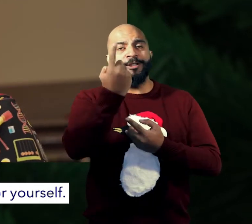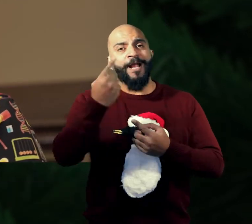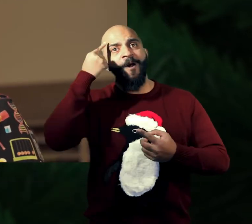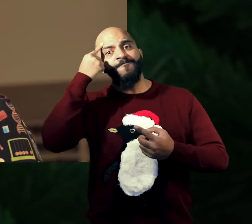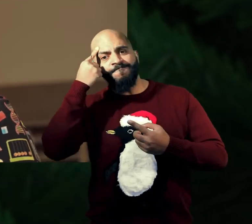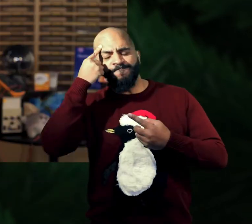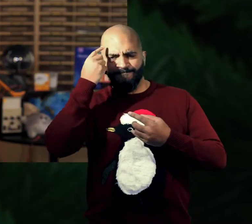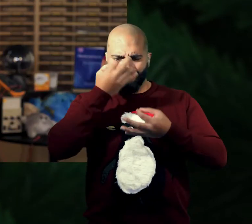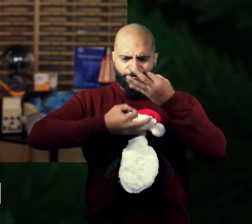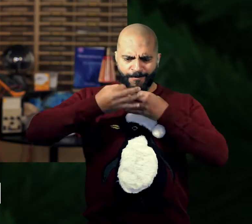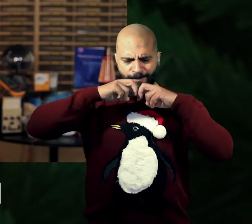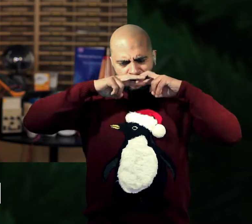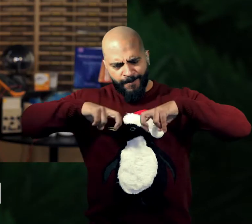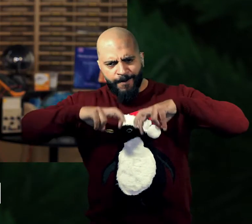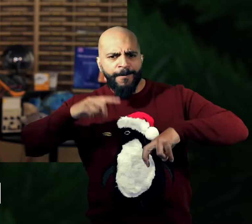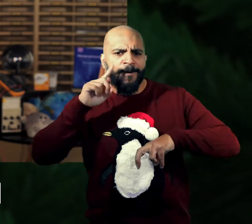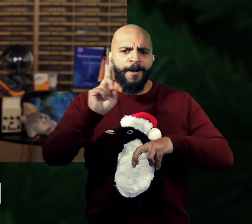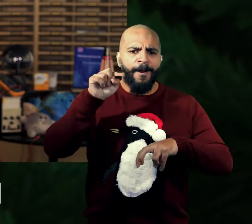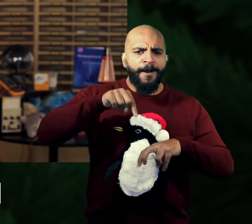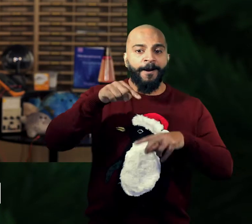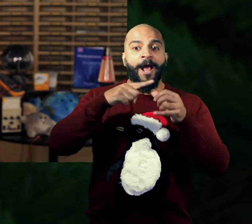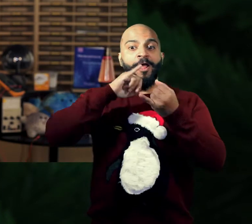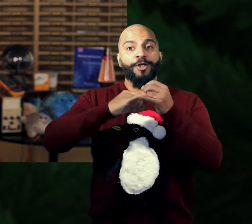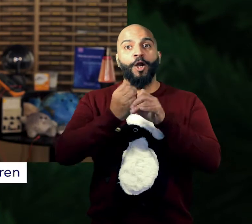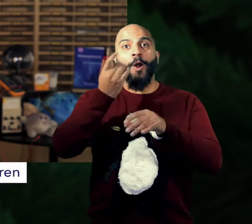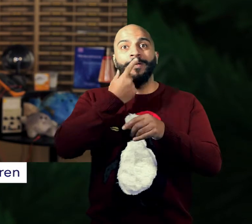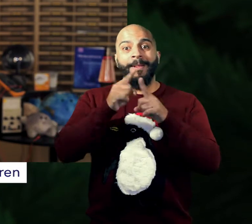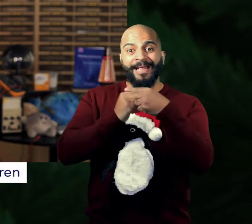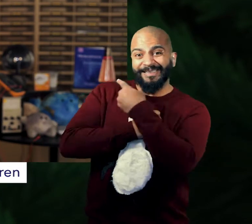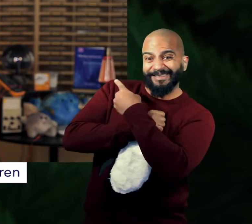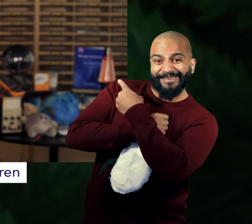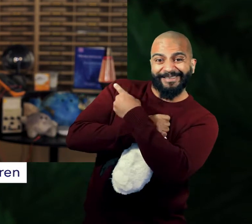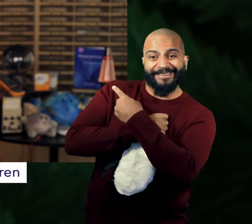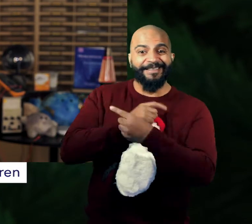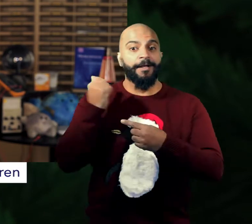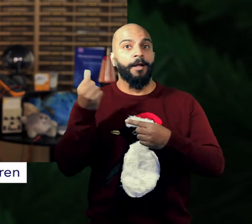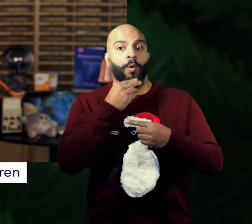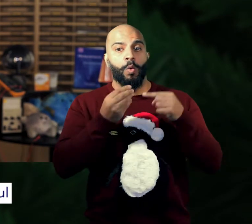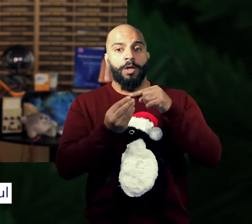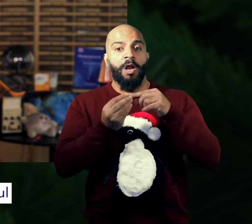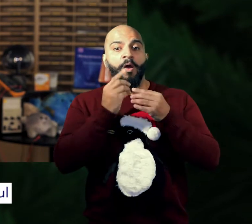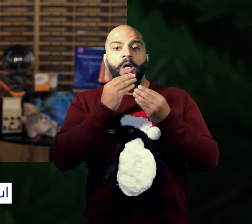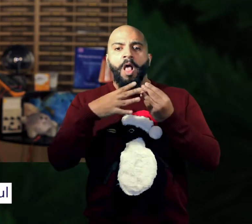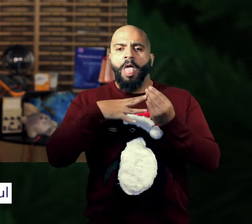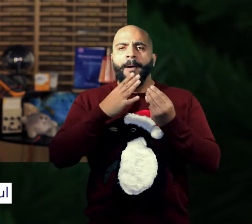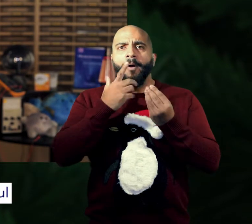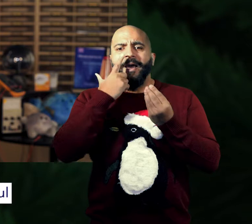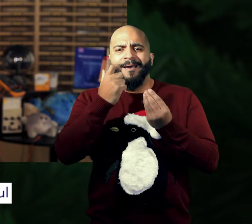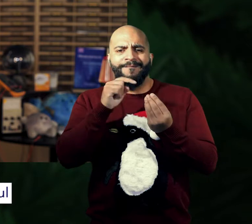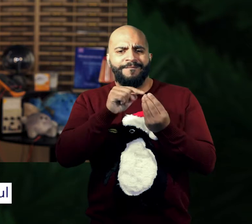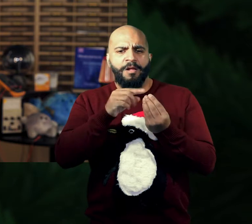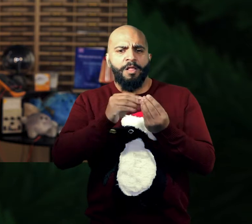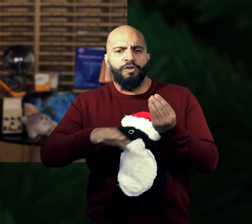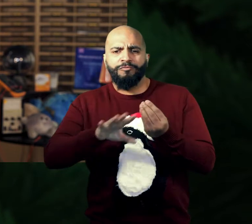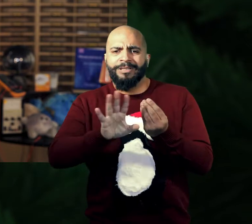for yourself. I use these Alka Seltzer Gold tablets because they're safer for use with children than the standard version, although you do still need to